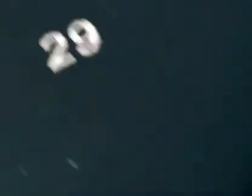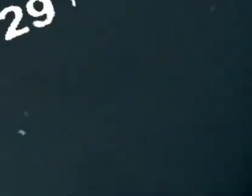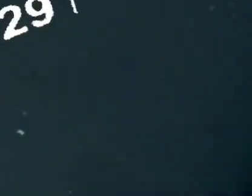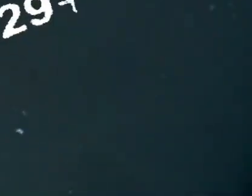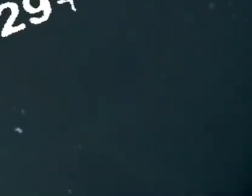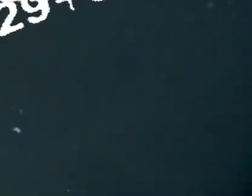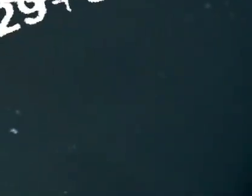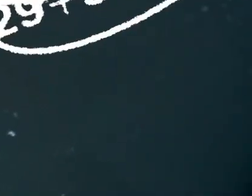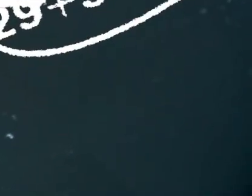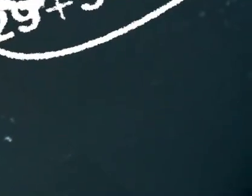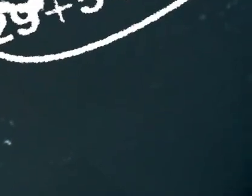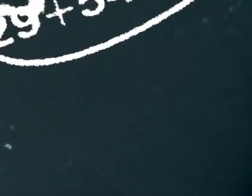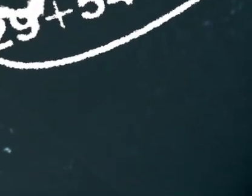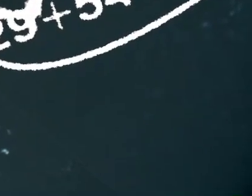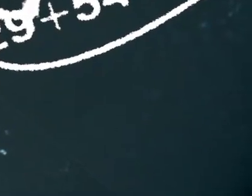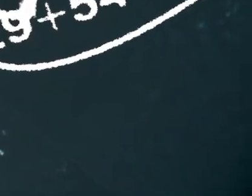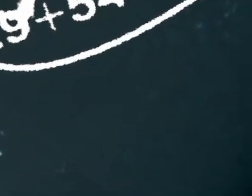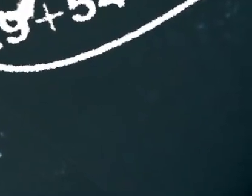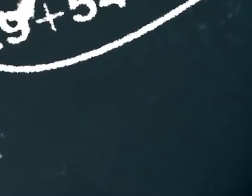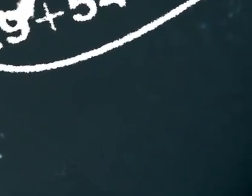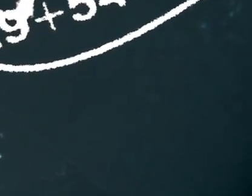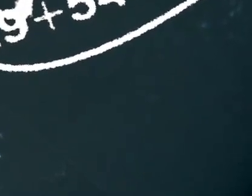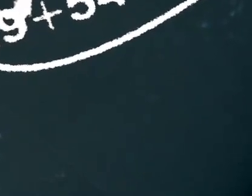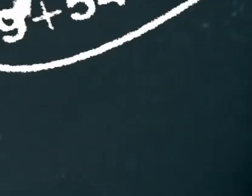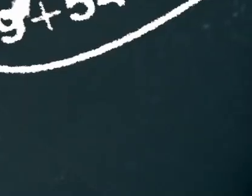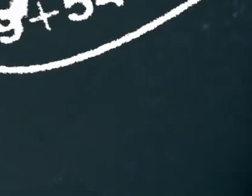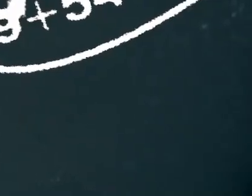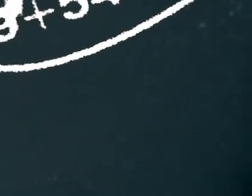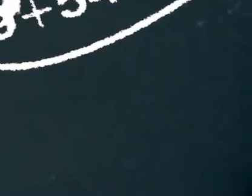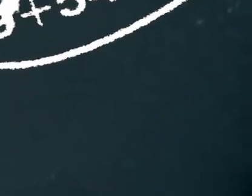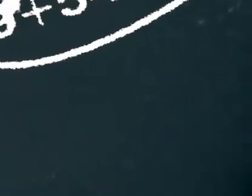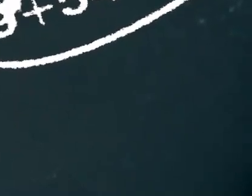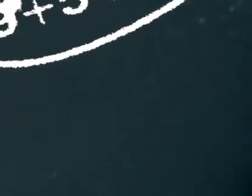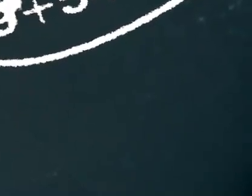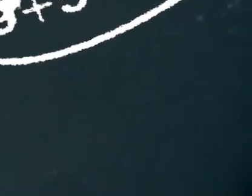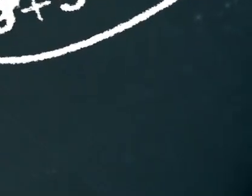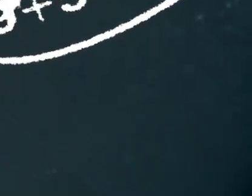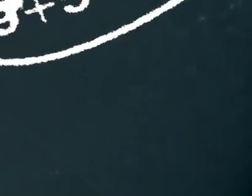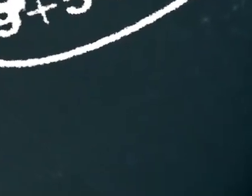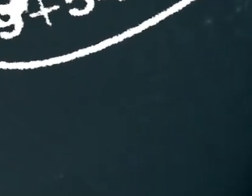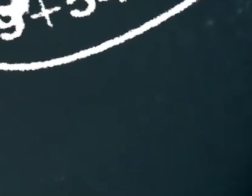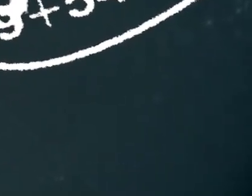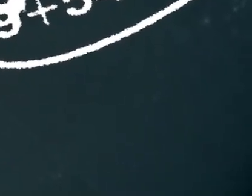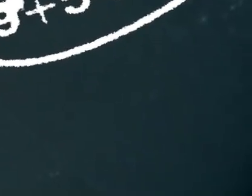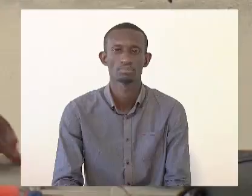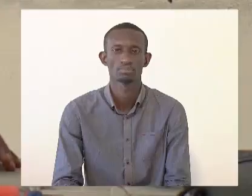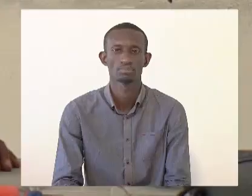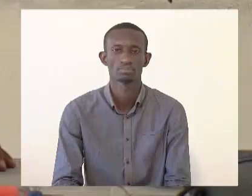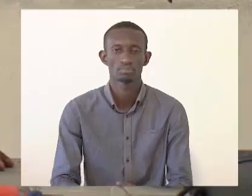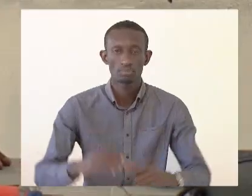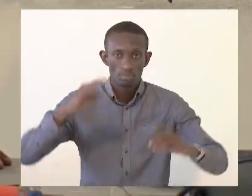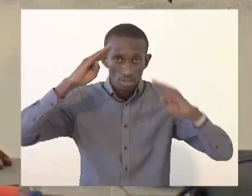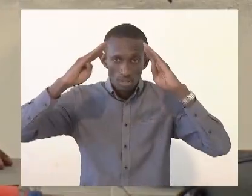Welcome to Study Time, a televised home learning program produced by Rwanda Education Board.